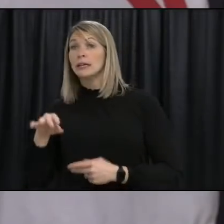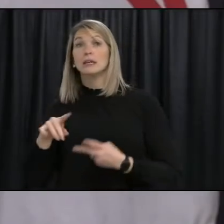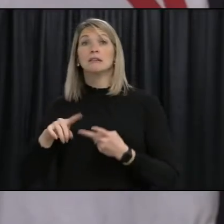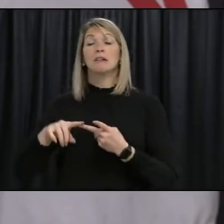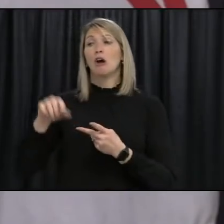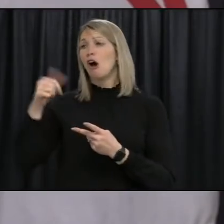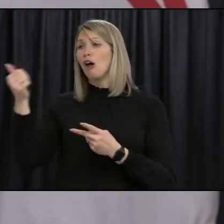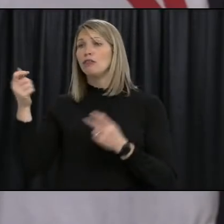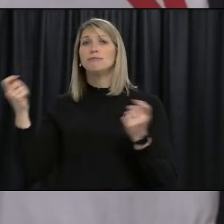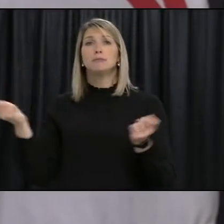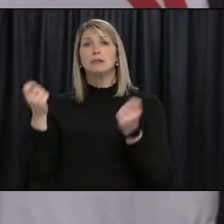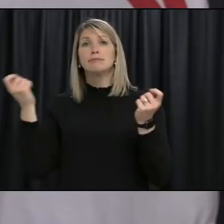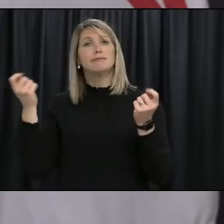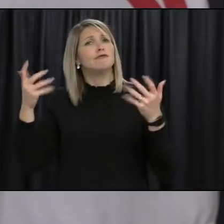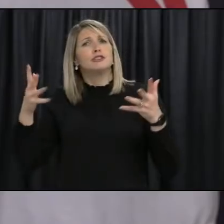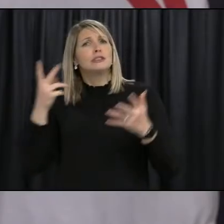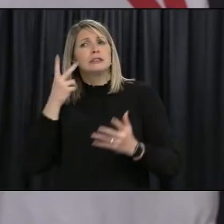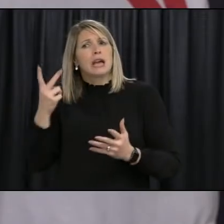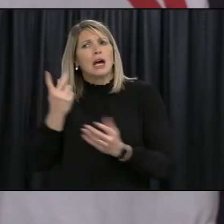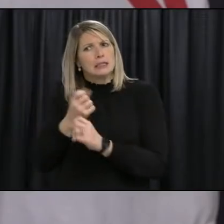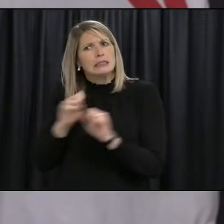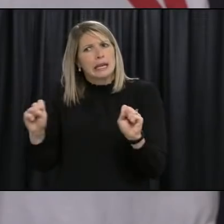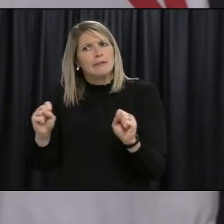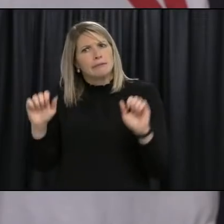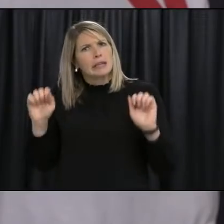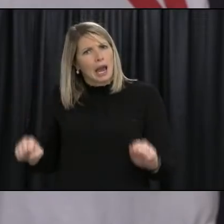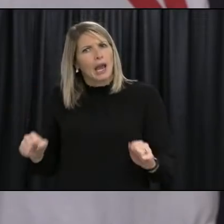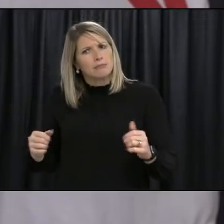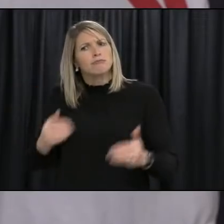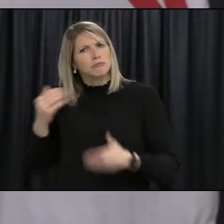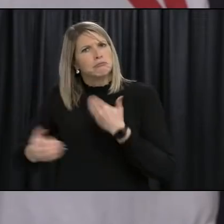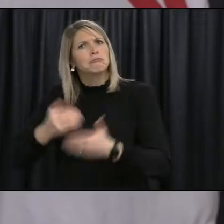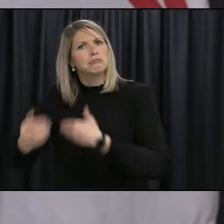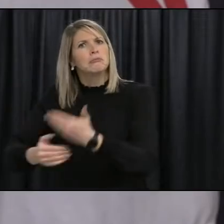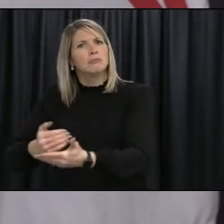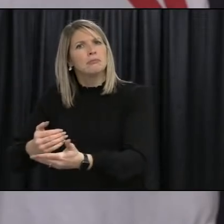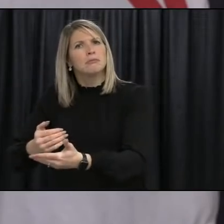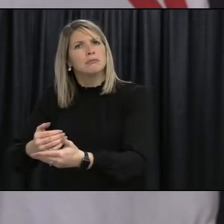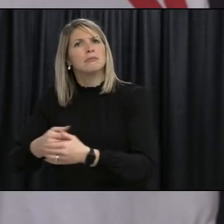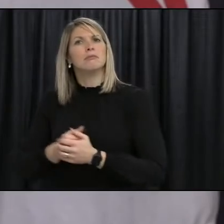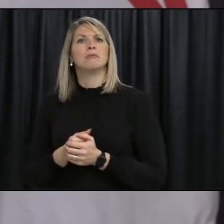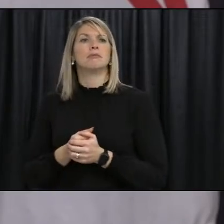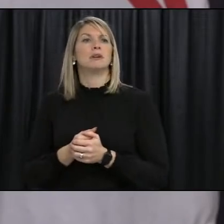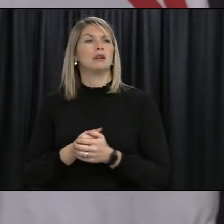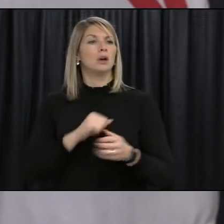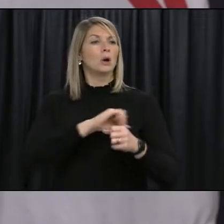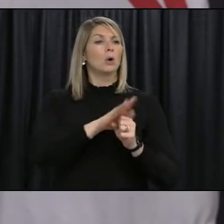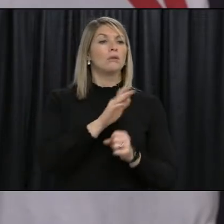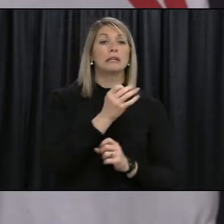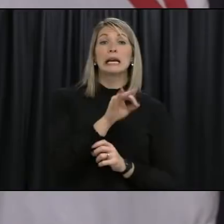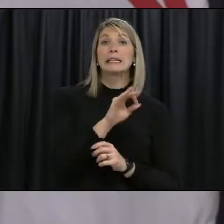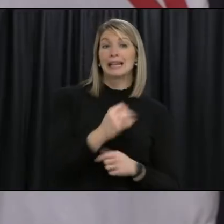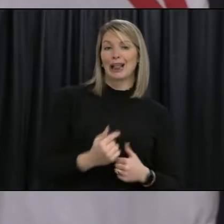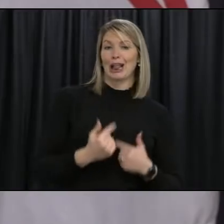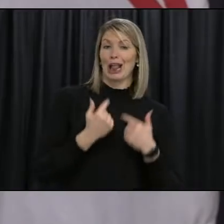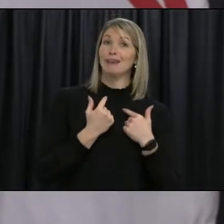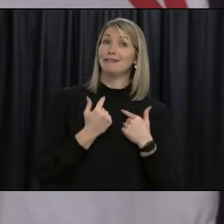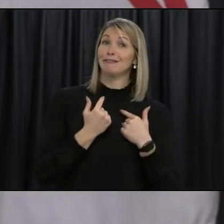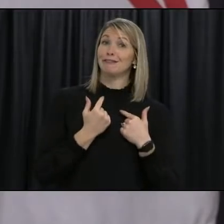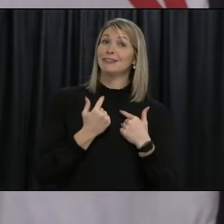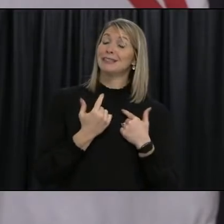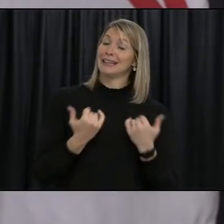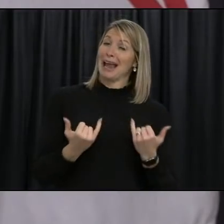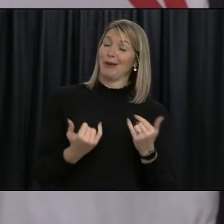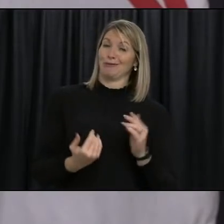a COVID-19 way. When it comes to planning gatherings in everyday life, remember, as Dr. Fitzgerald said, people,